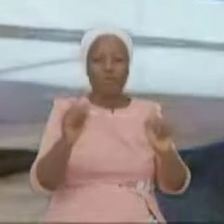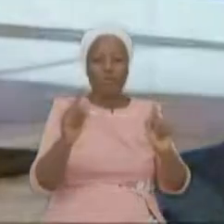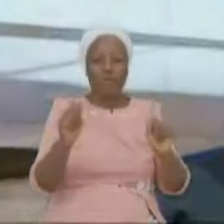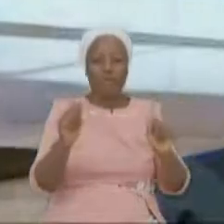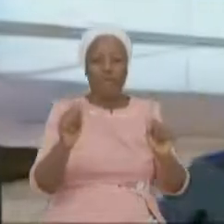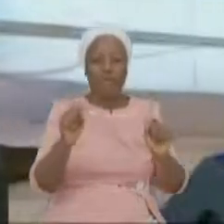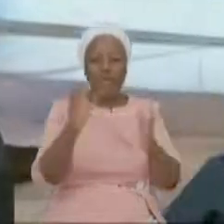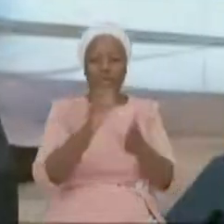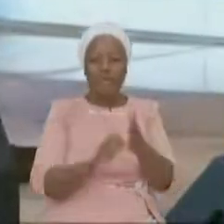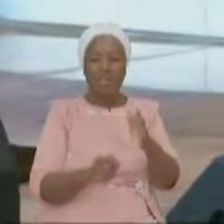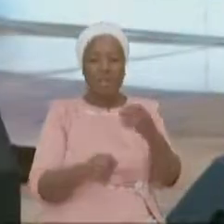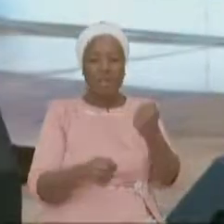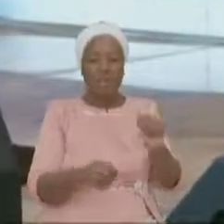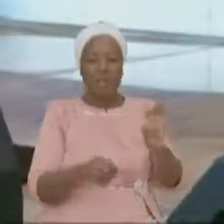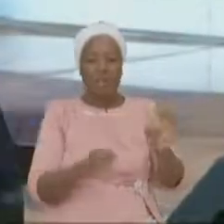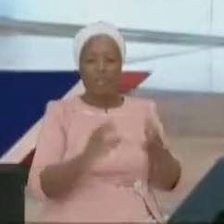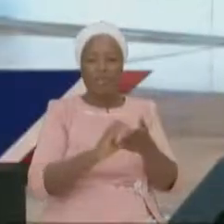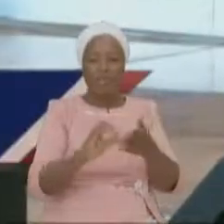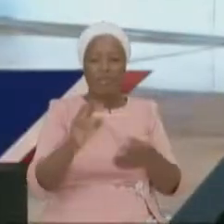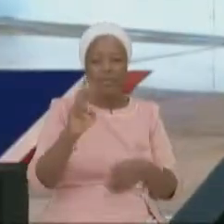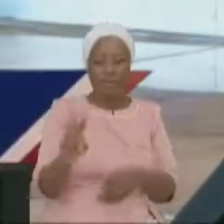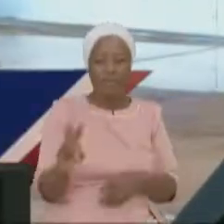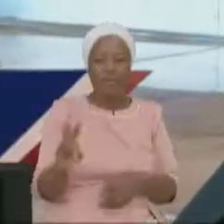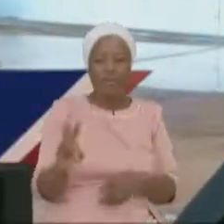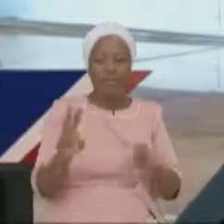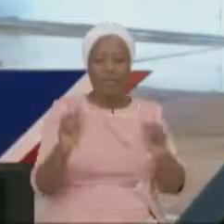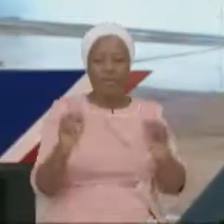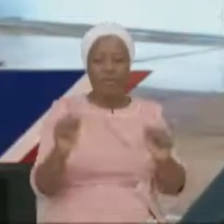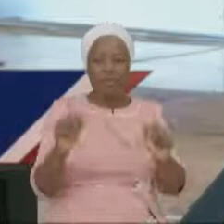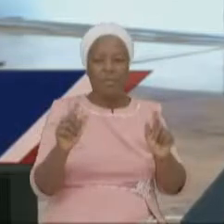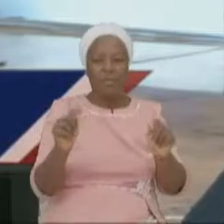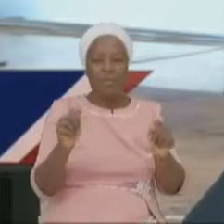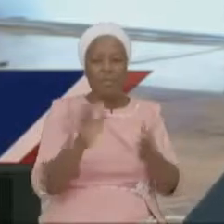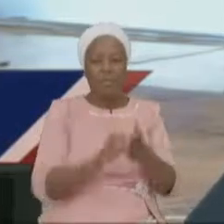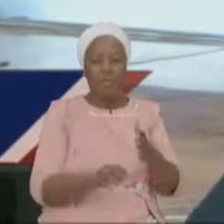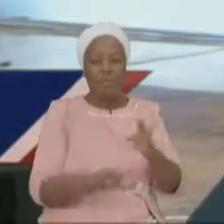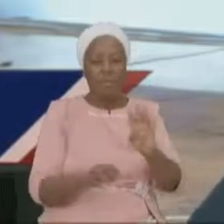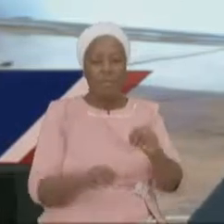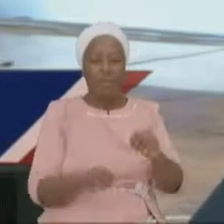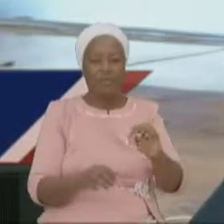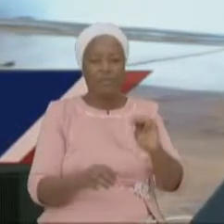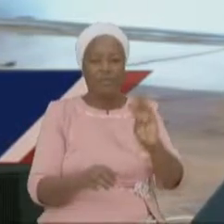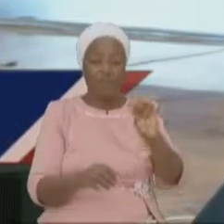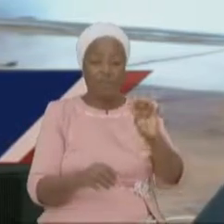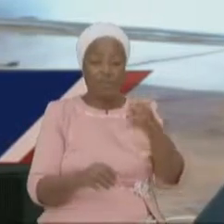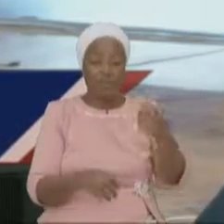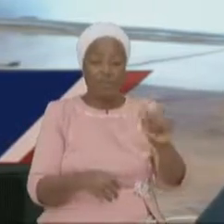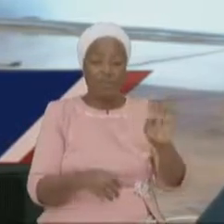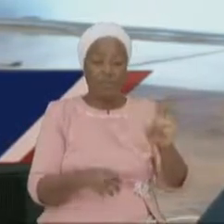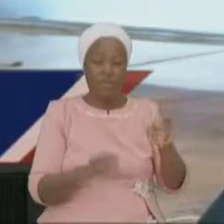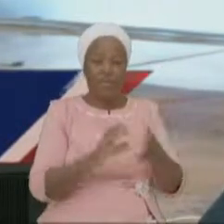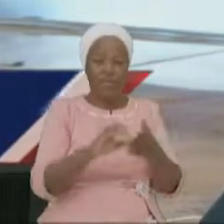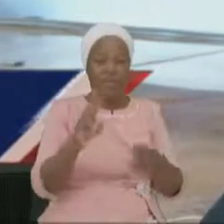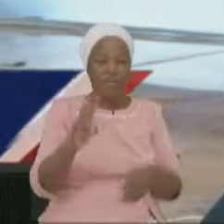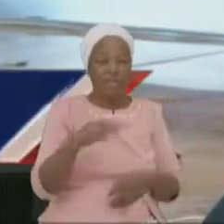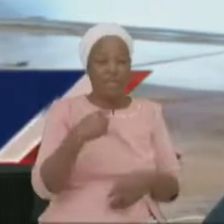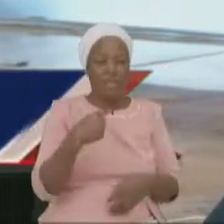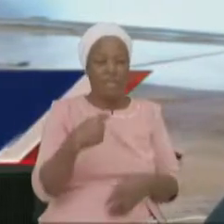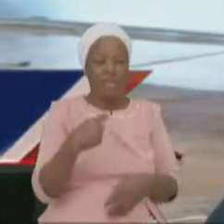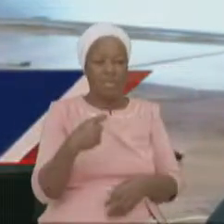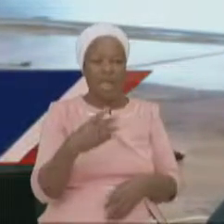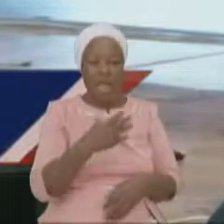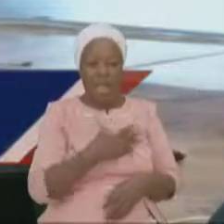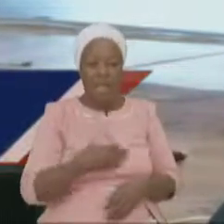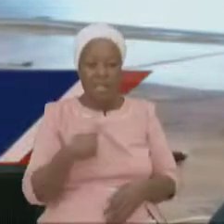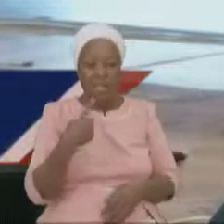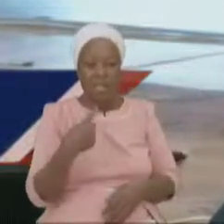14, I'm looking at verse 2. Matthew chapter 14, verse 2. It says,